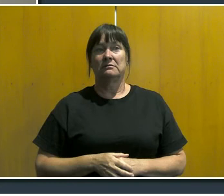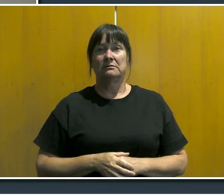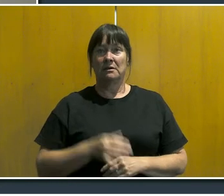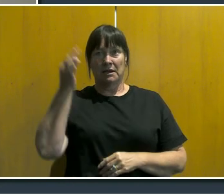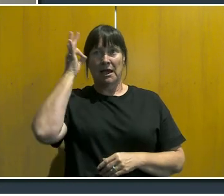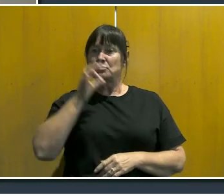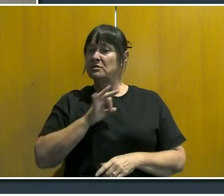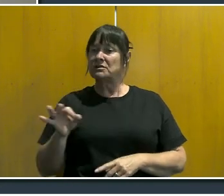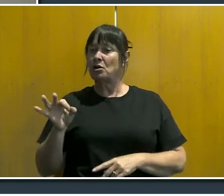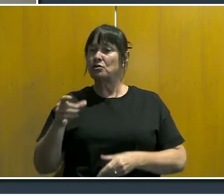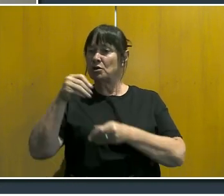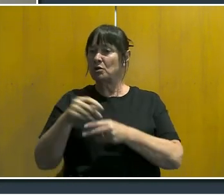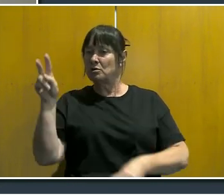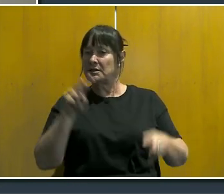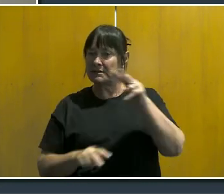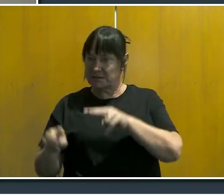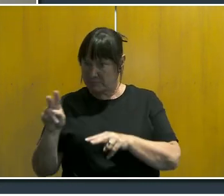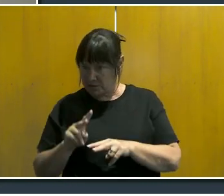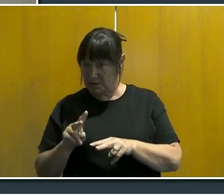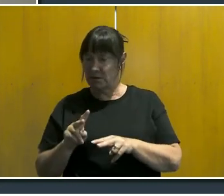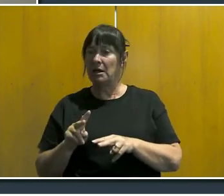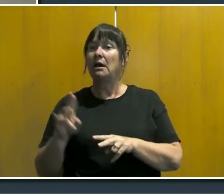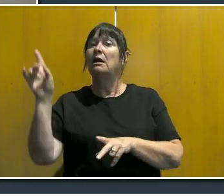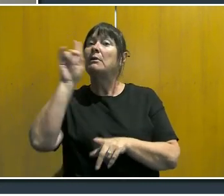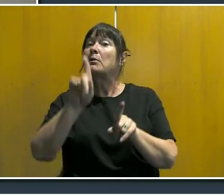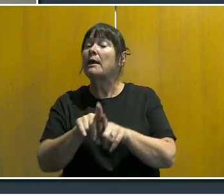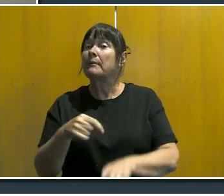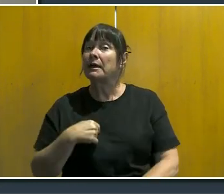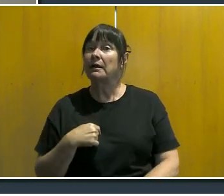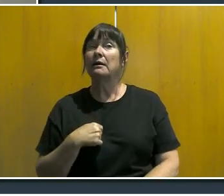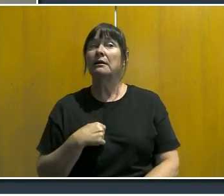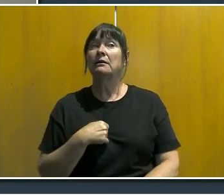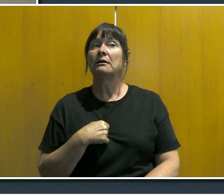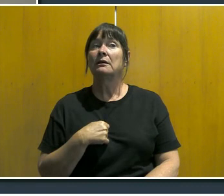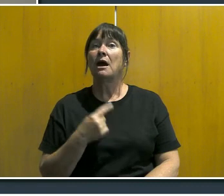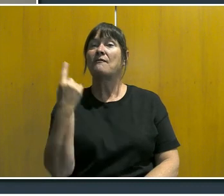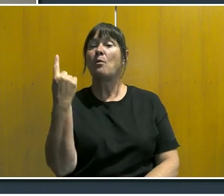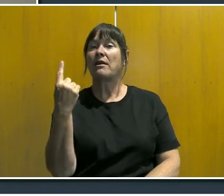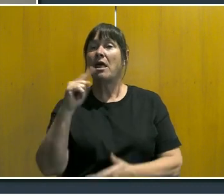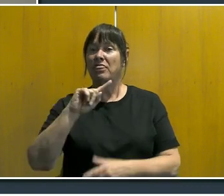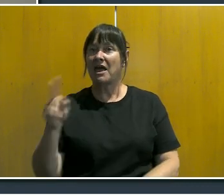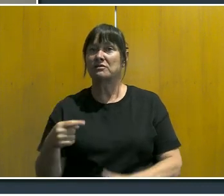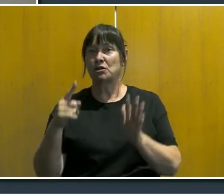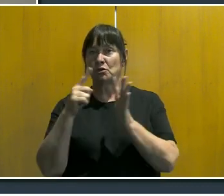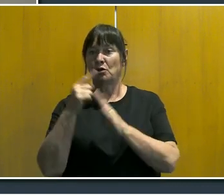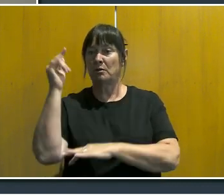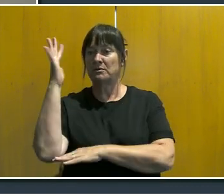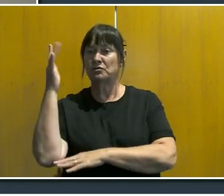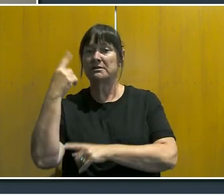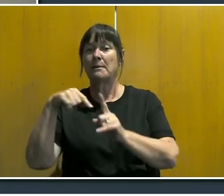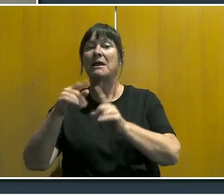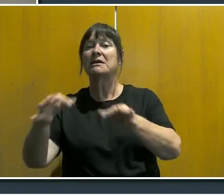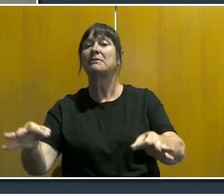the council for people like myself who have got, in my case, 1,000 eucalyptus trees and a huge garden